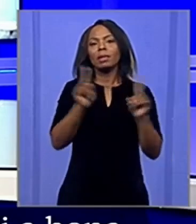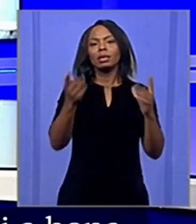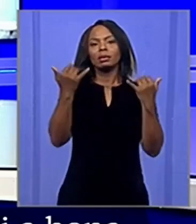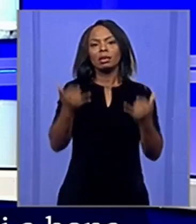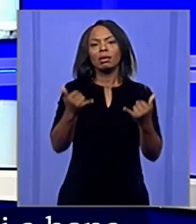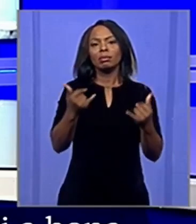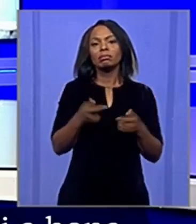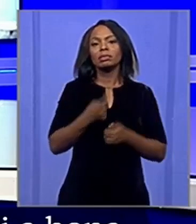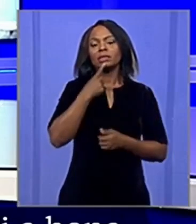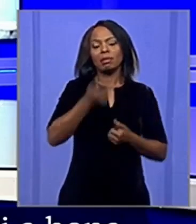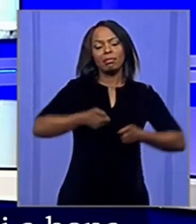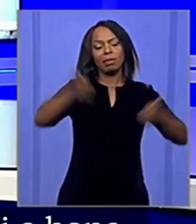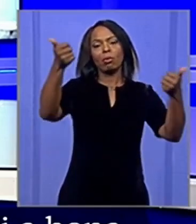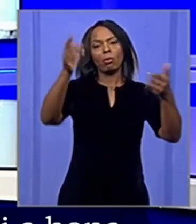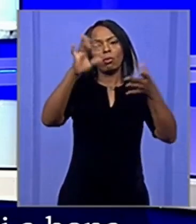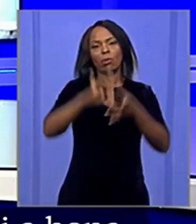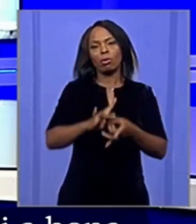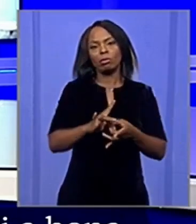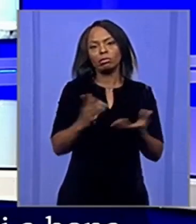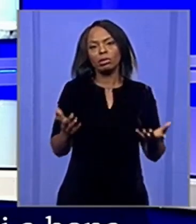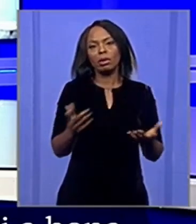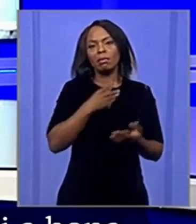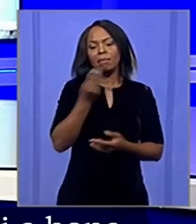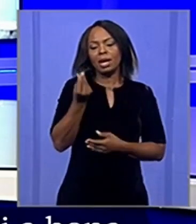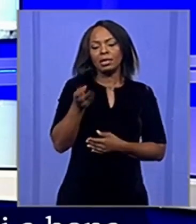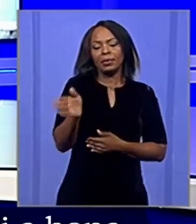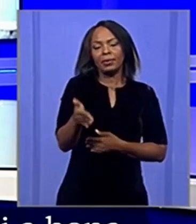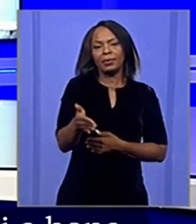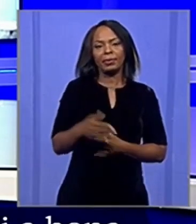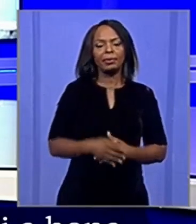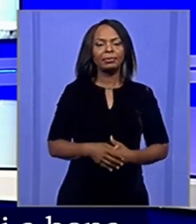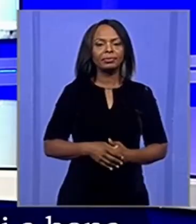busediwa magaeng ka ntlha fa ba sa tshola madi a bona.